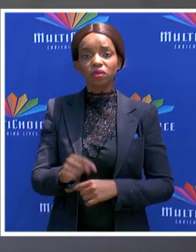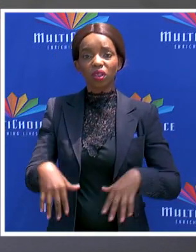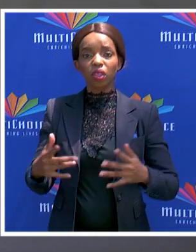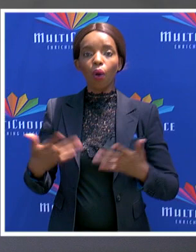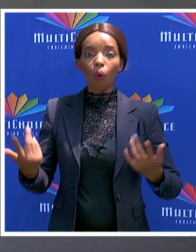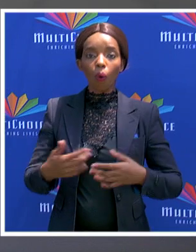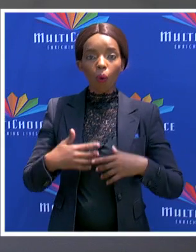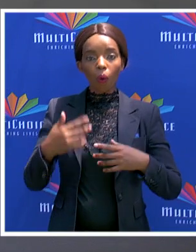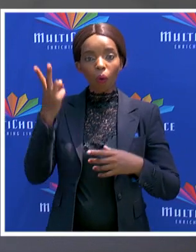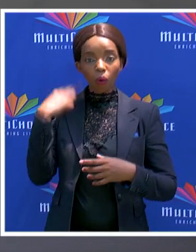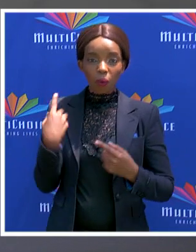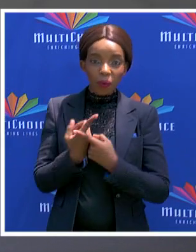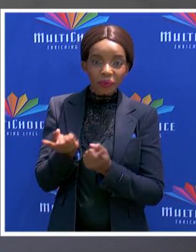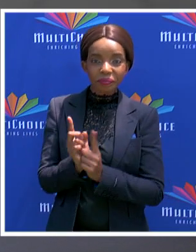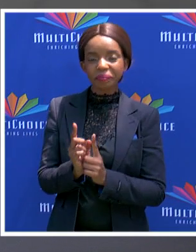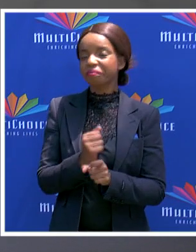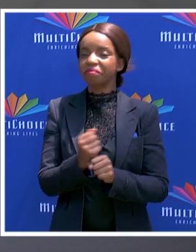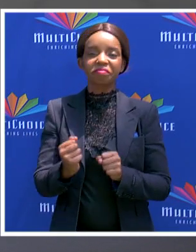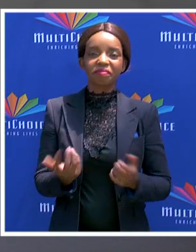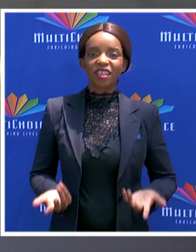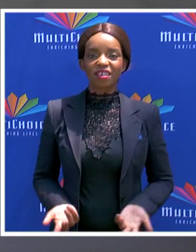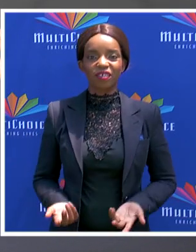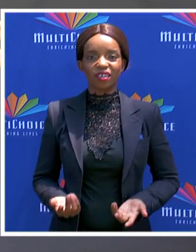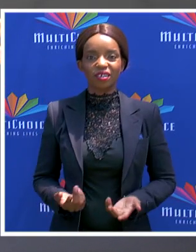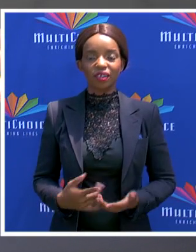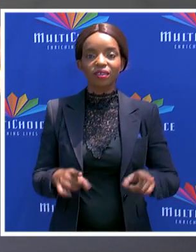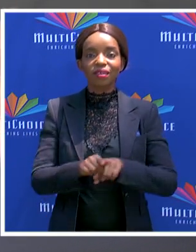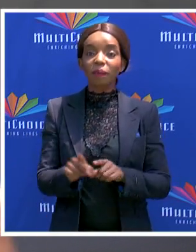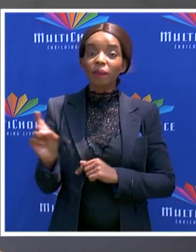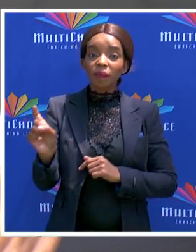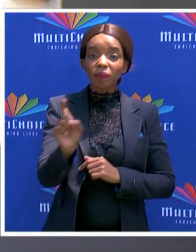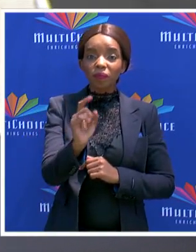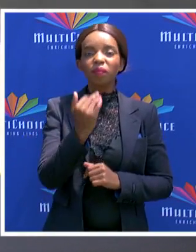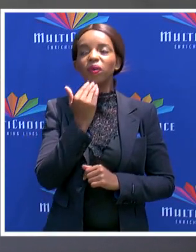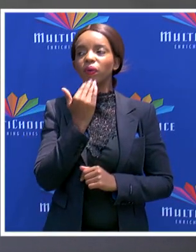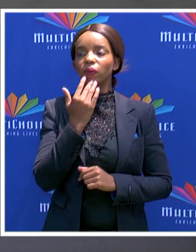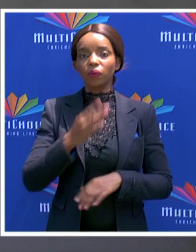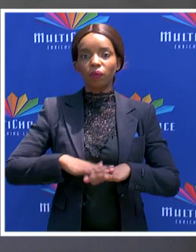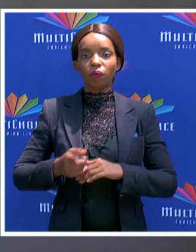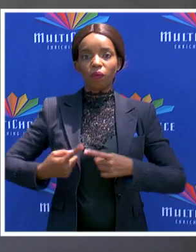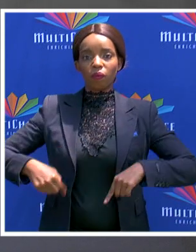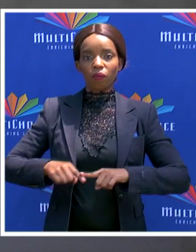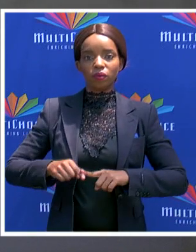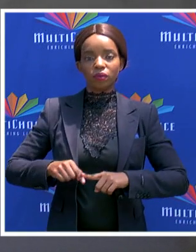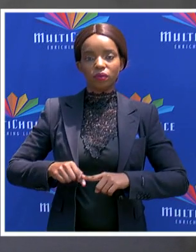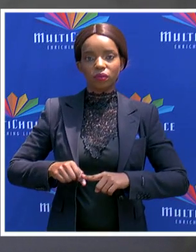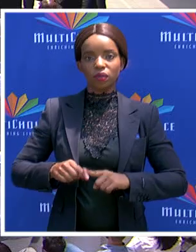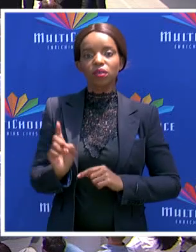that's a commitment that we are all making to those who are allowing us to row our own boat.